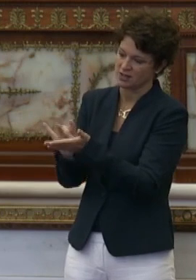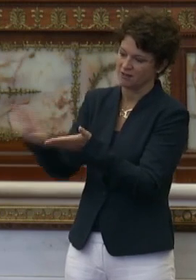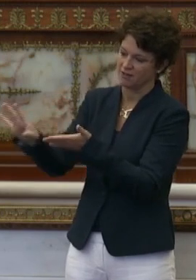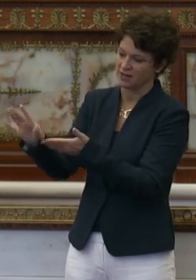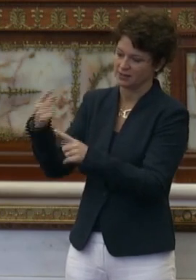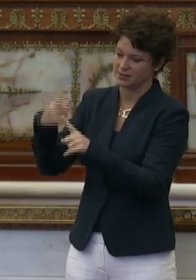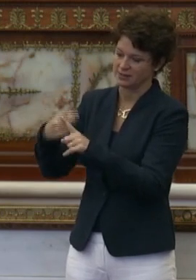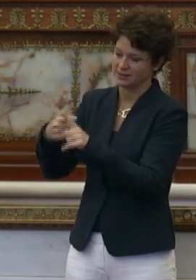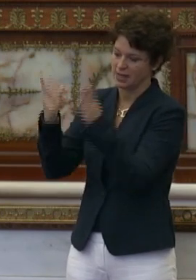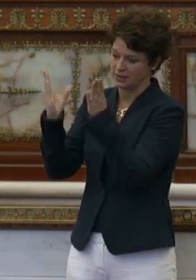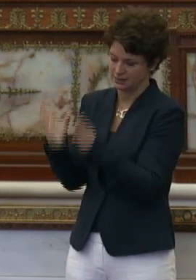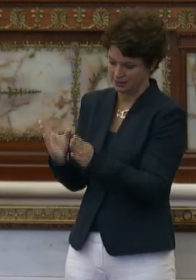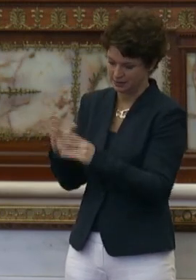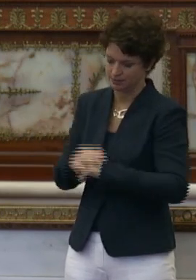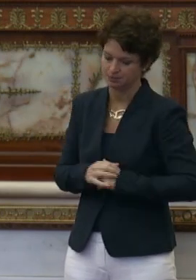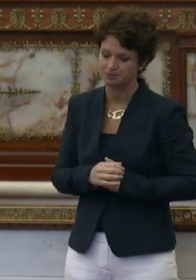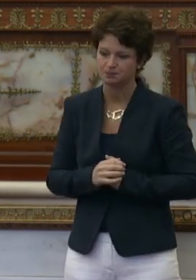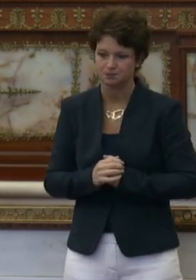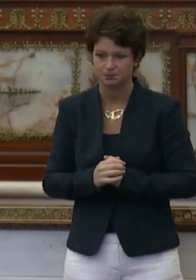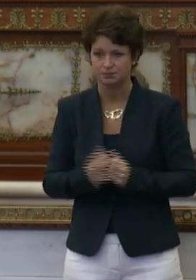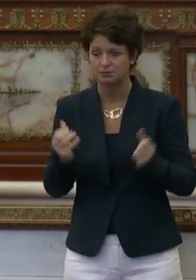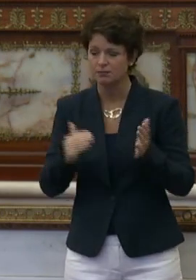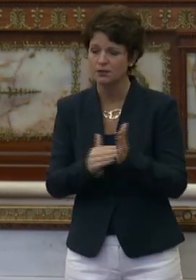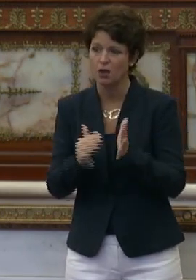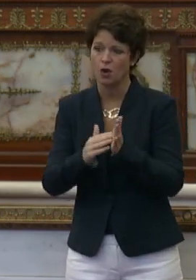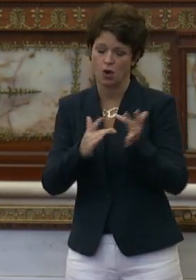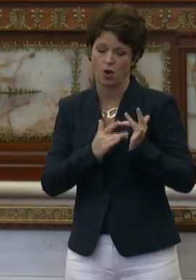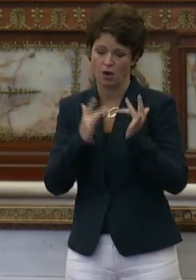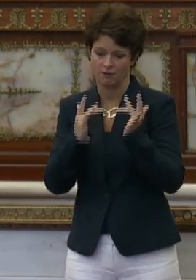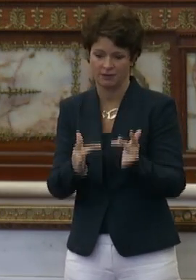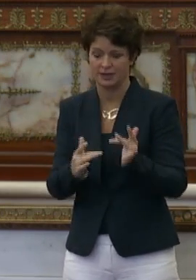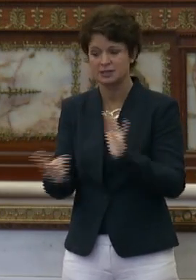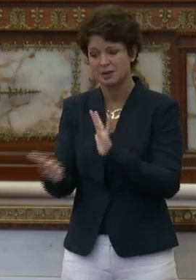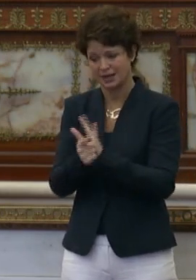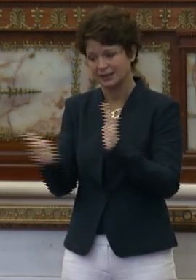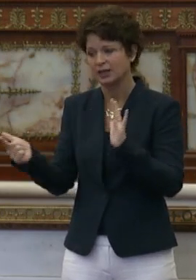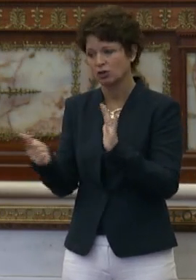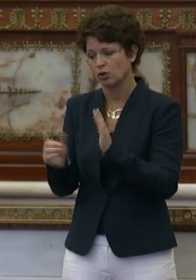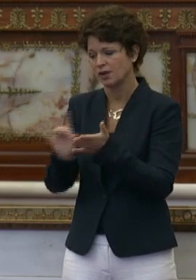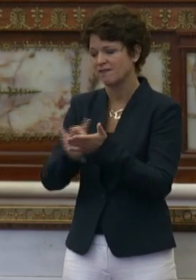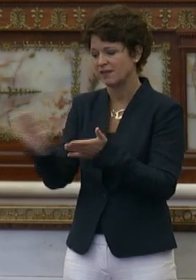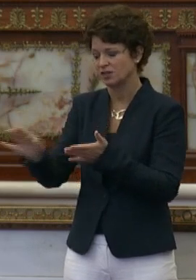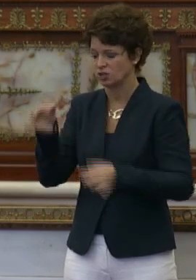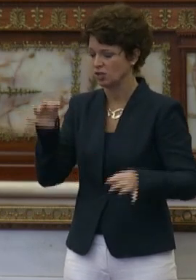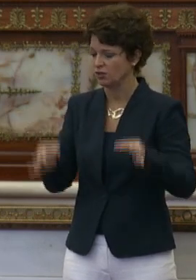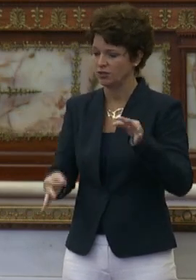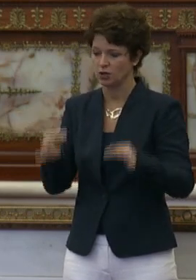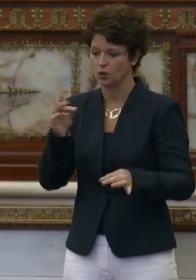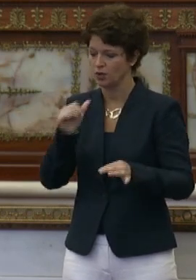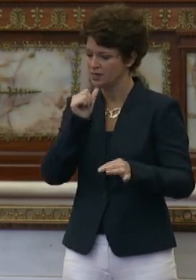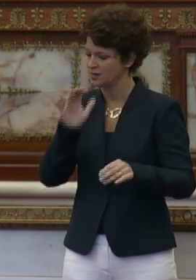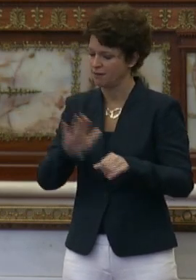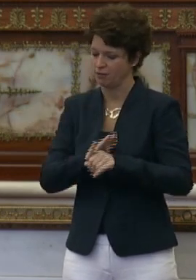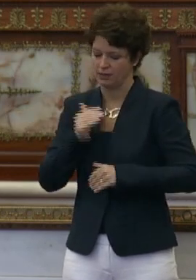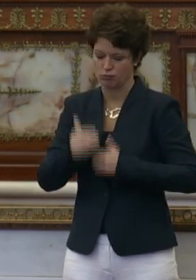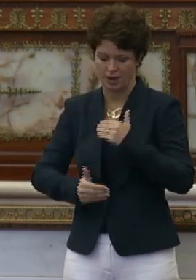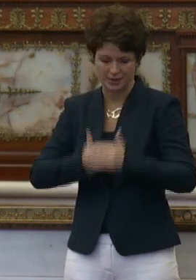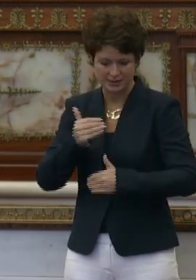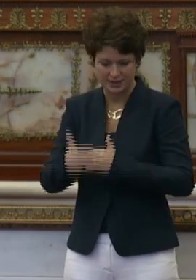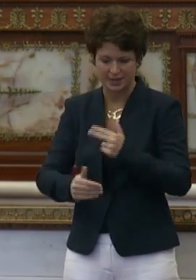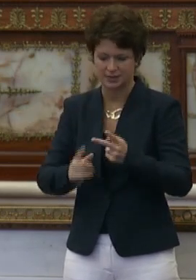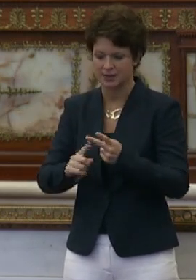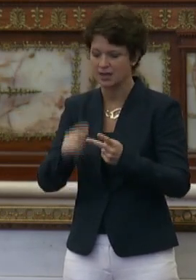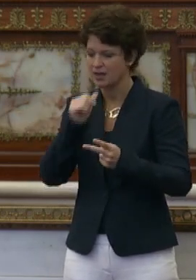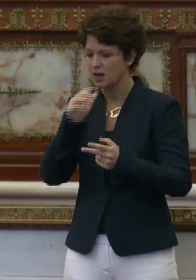their tenants. And a lot of times it's an illegal eviction. The court hasn't fully processed. They don't have an